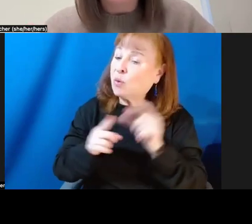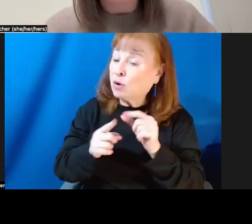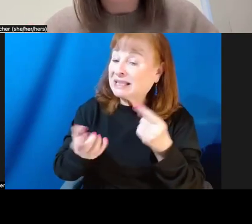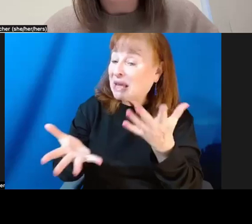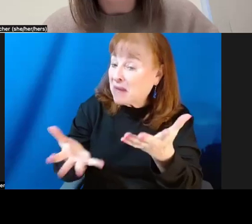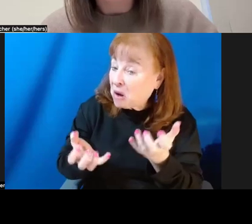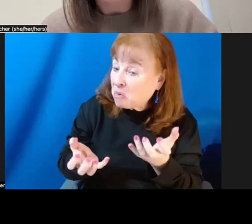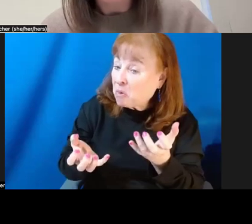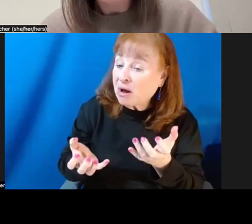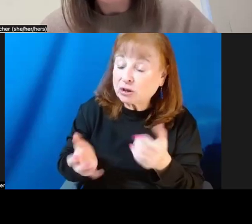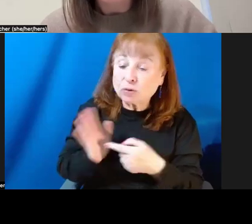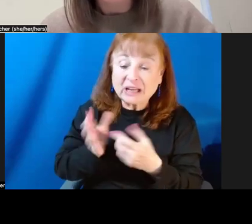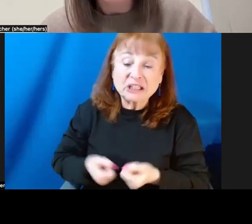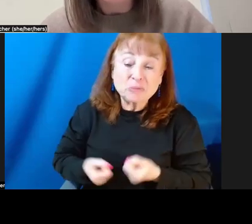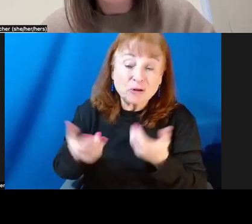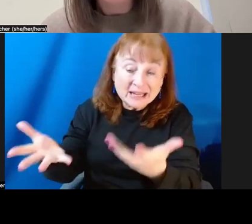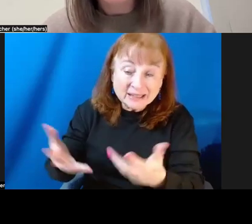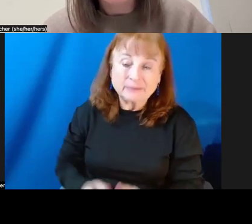to express.